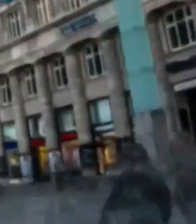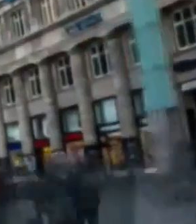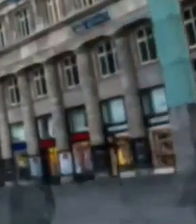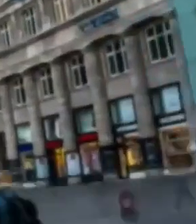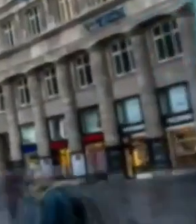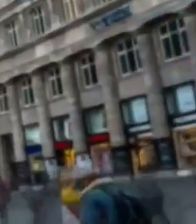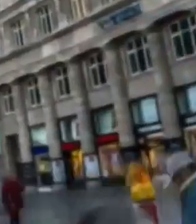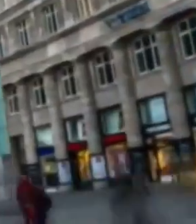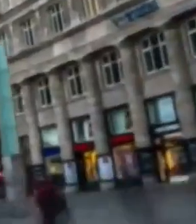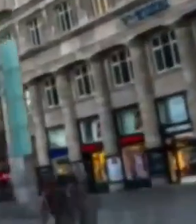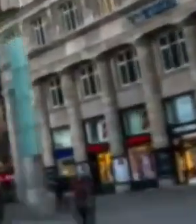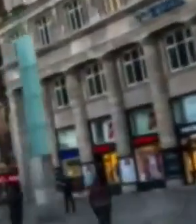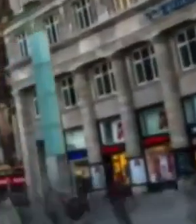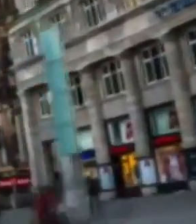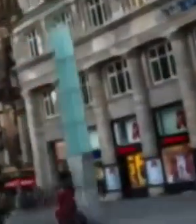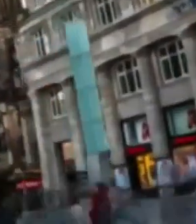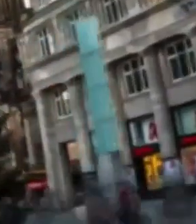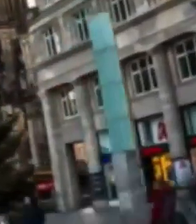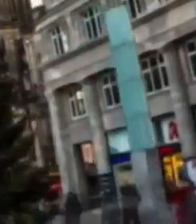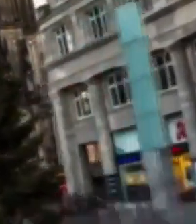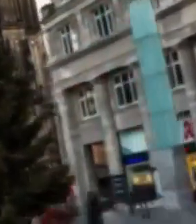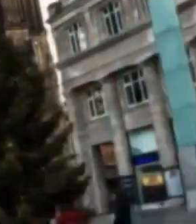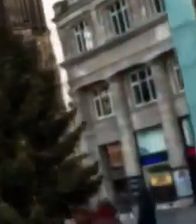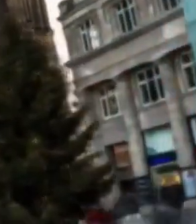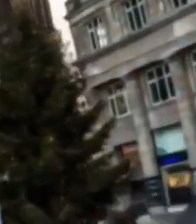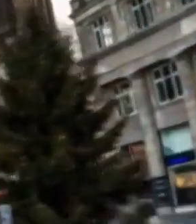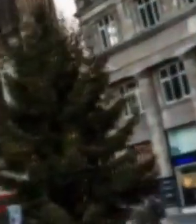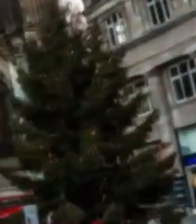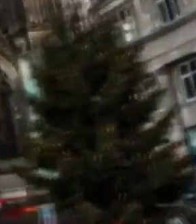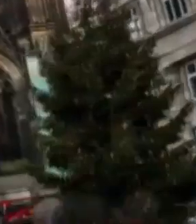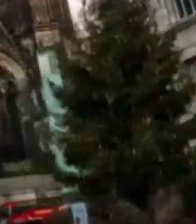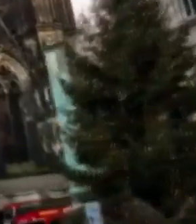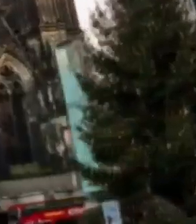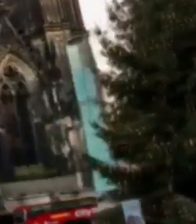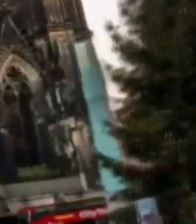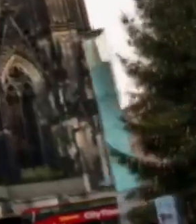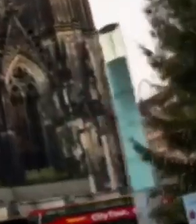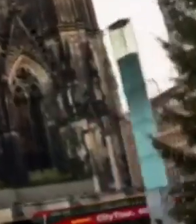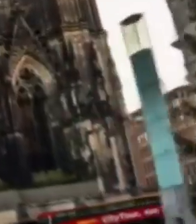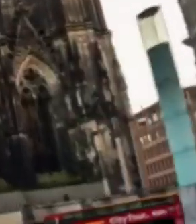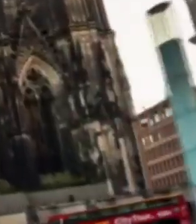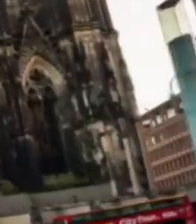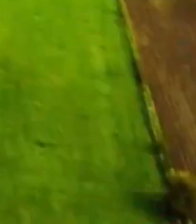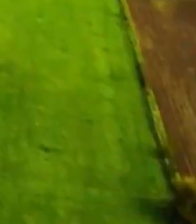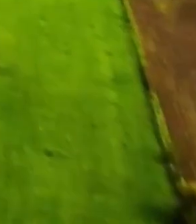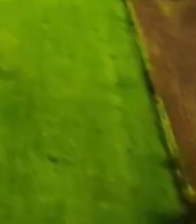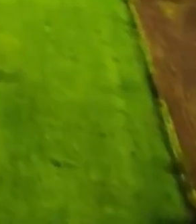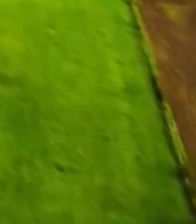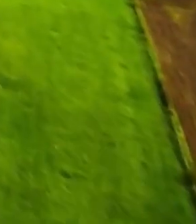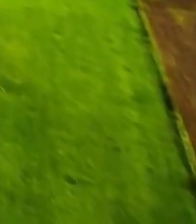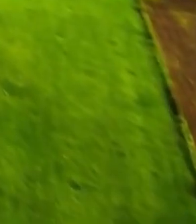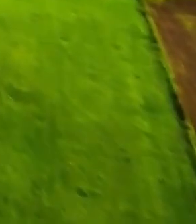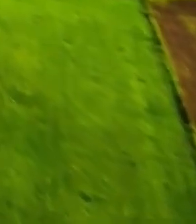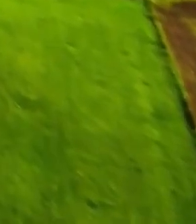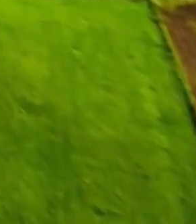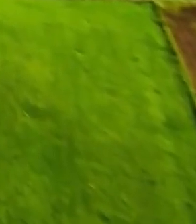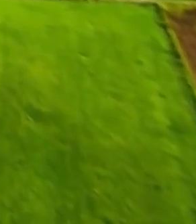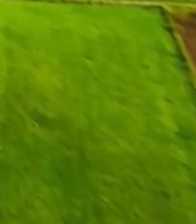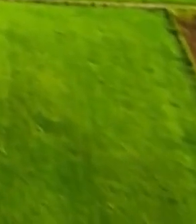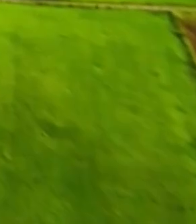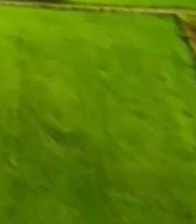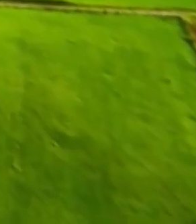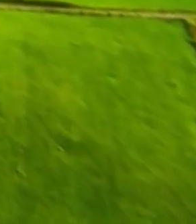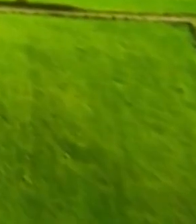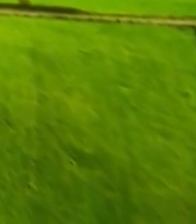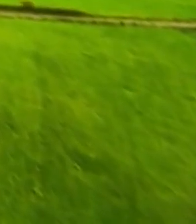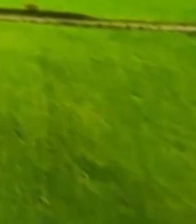Hello and welcome back to the channel. Today we're diving into a fascinating topic: the 10 most developed countries in the world in